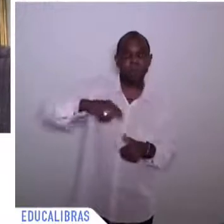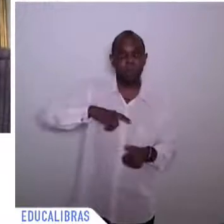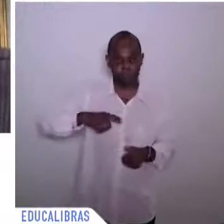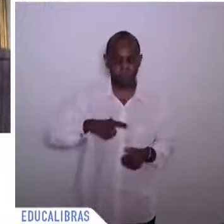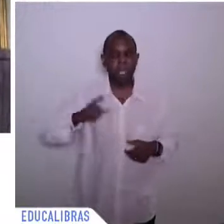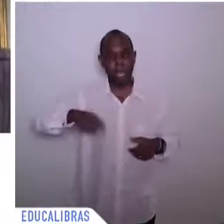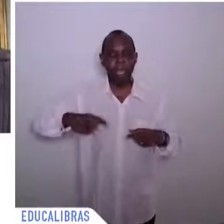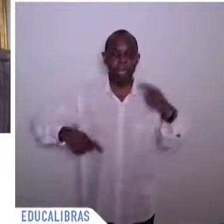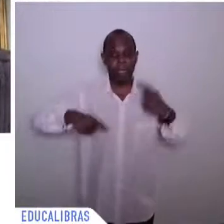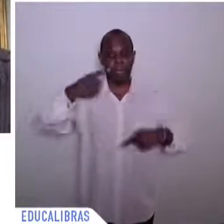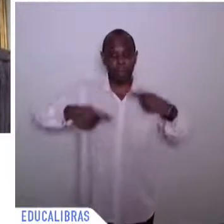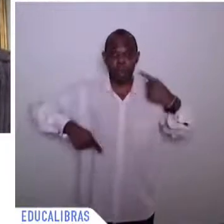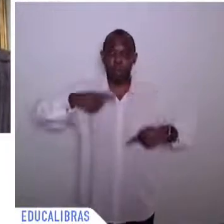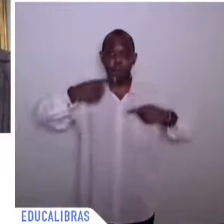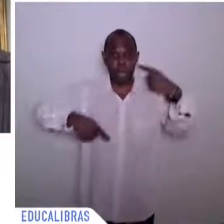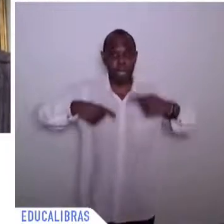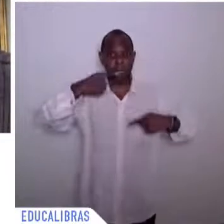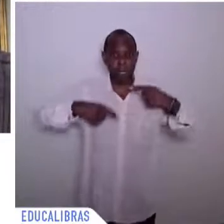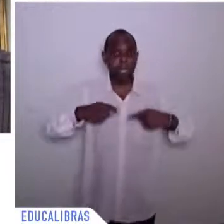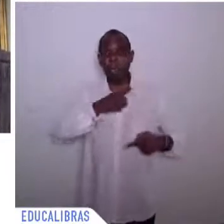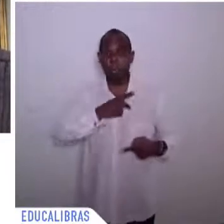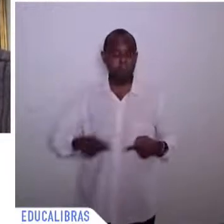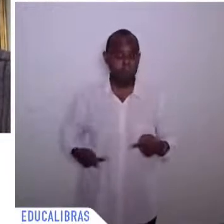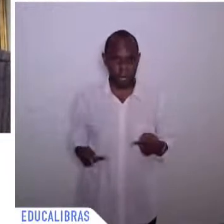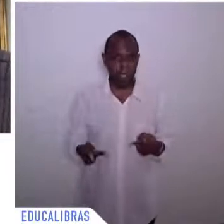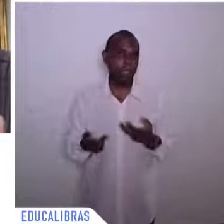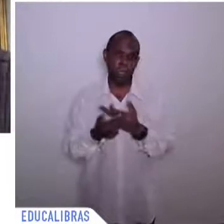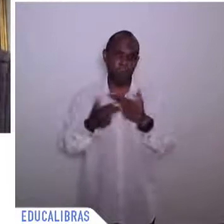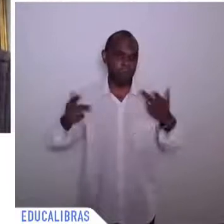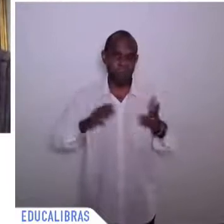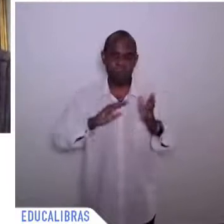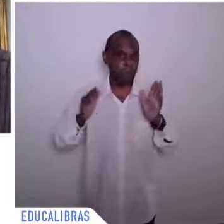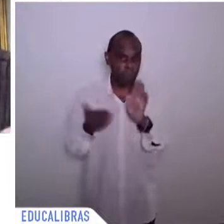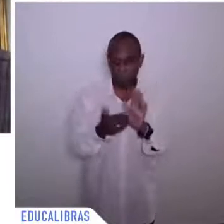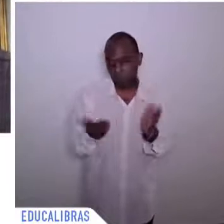electoral funding system. One of the important gains that the reform brought